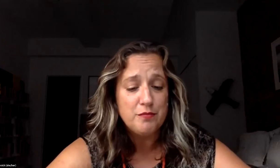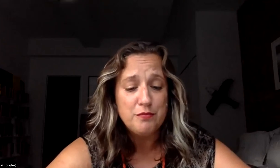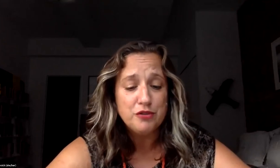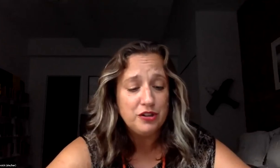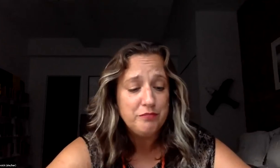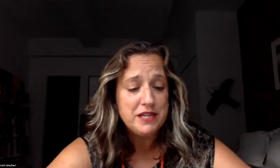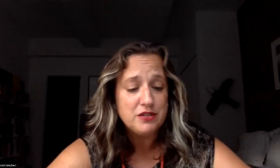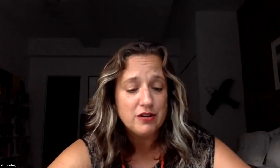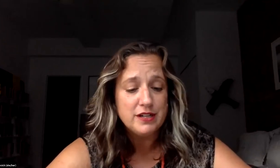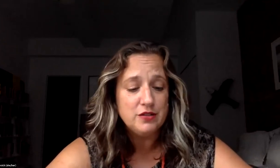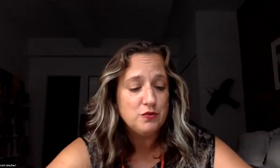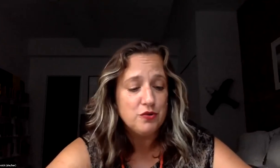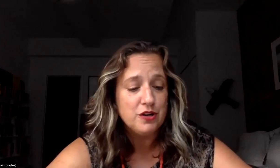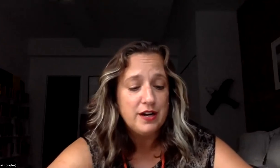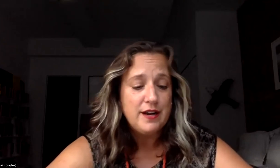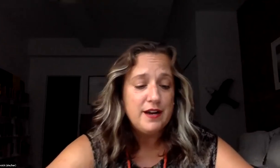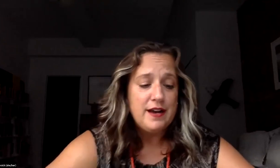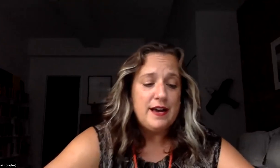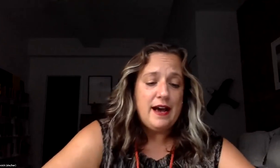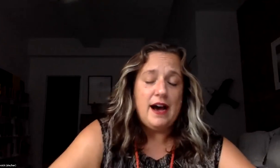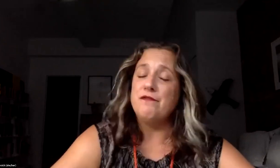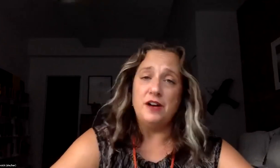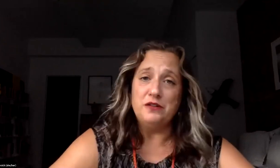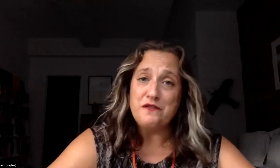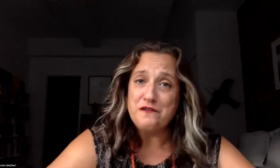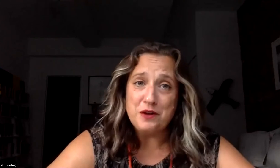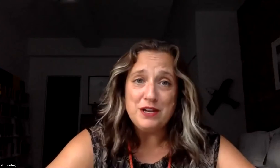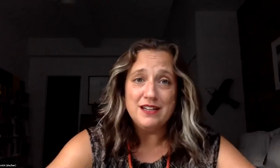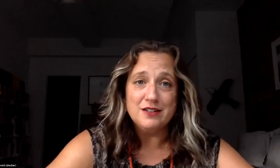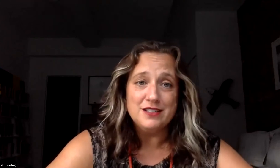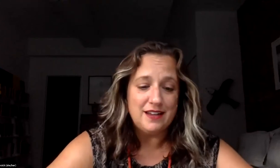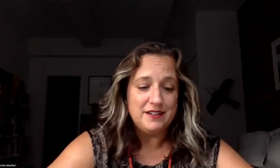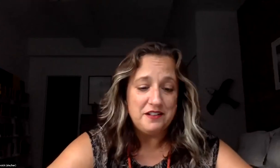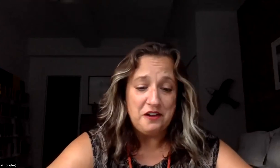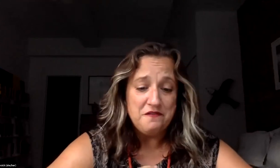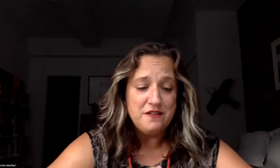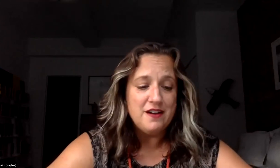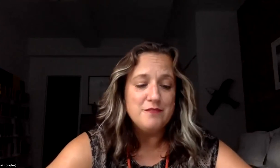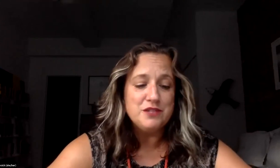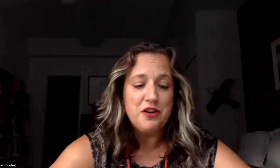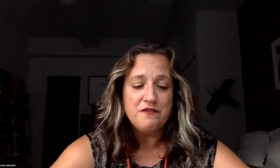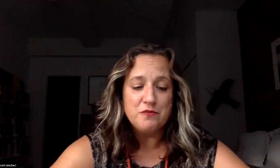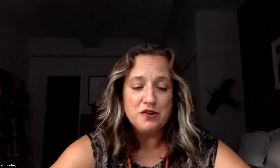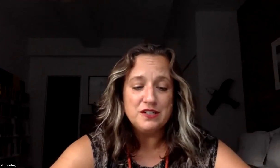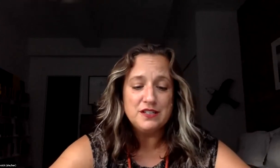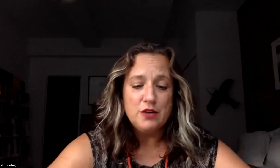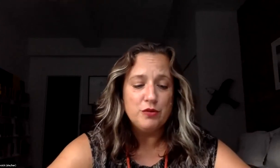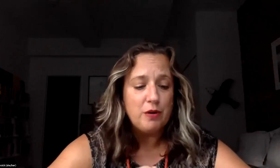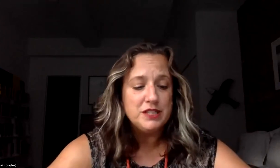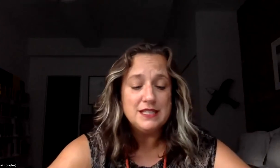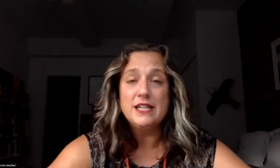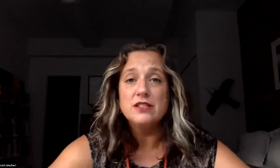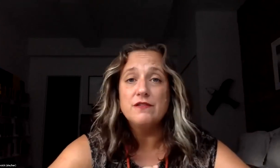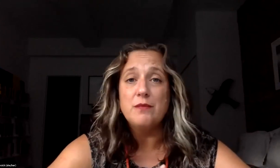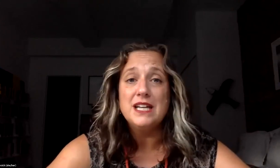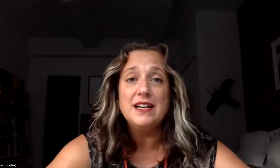is a Brooklyn-based artist whose work I've followed for very many years and I love. She often works with